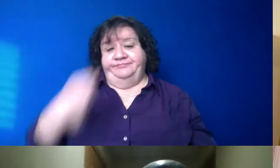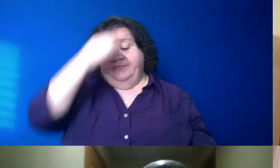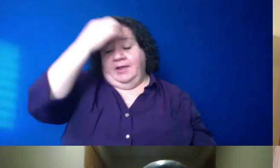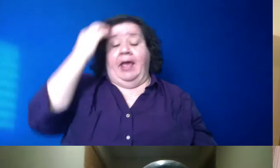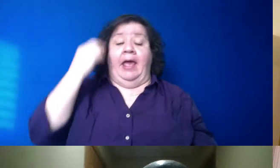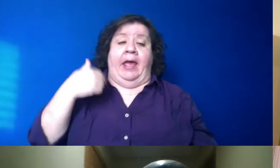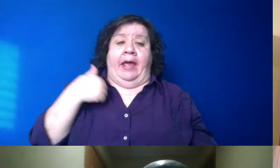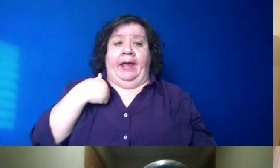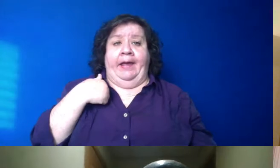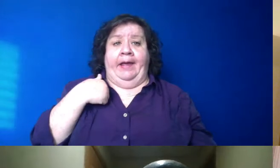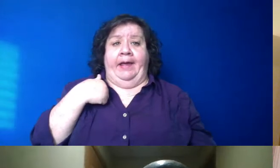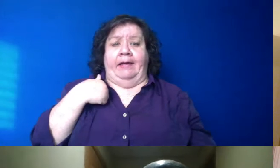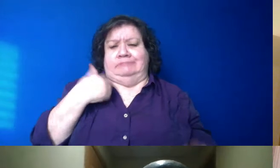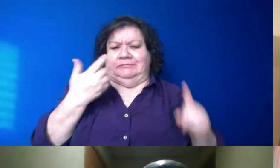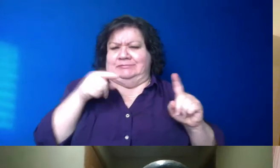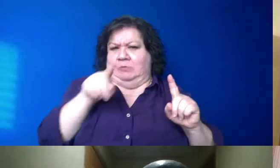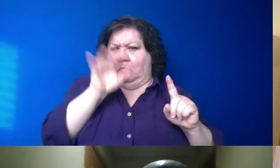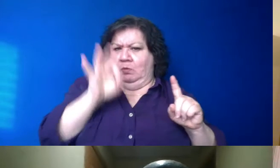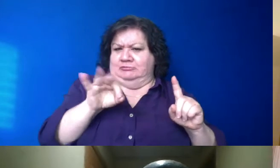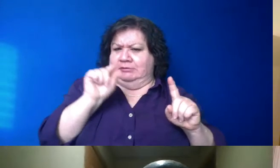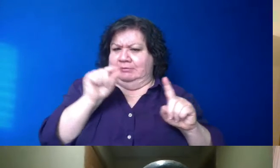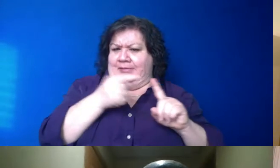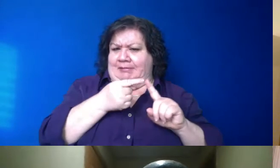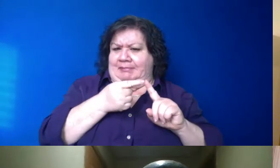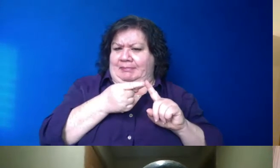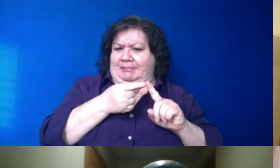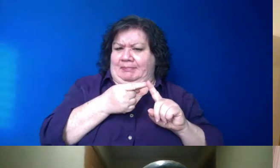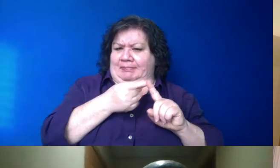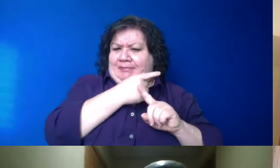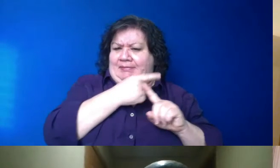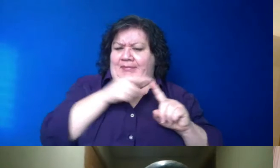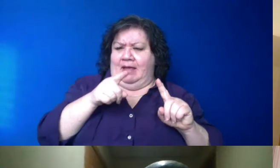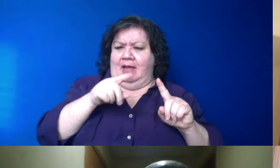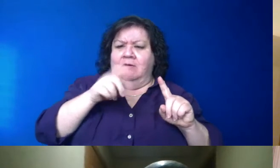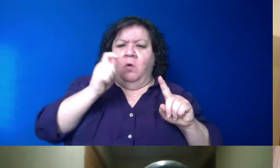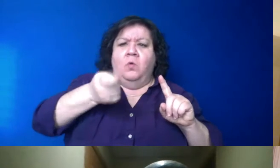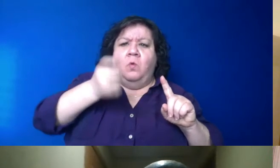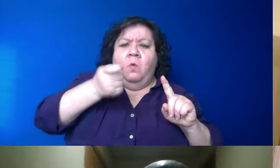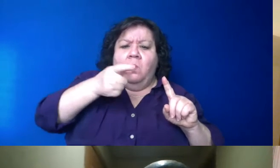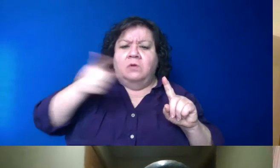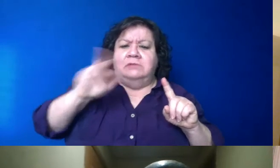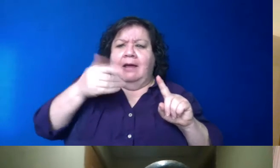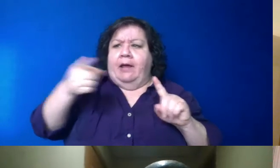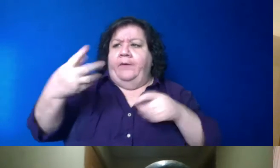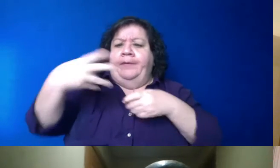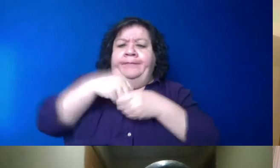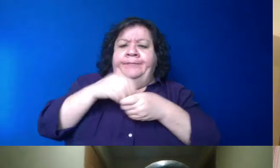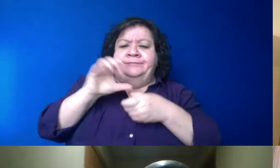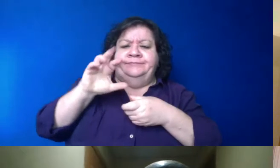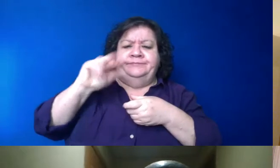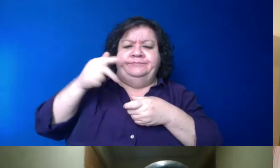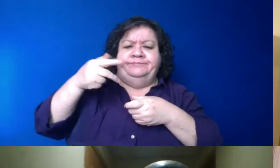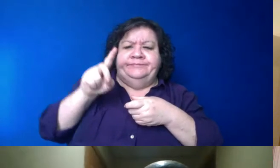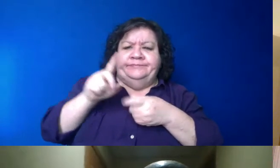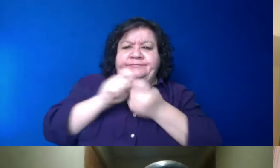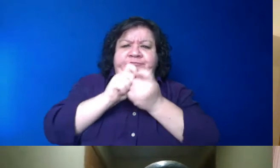be part of the regional convening that we hear, hopefully between Organization of American States, the Inter-American